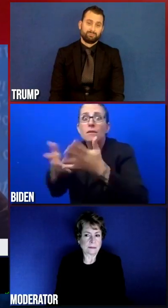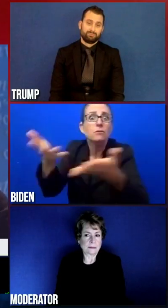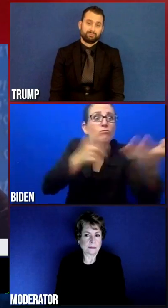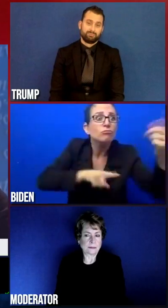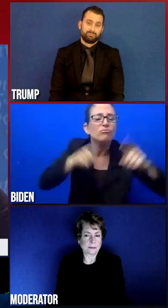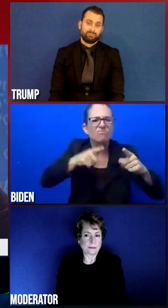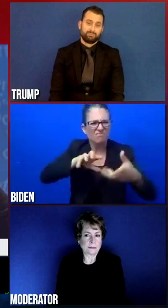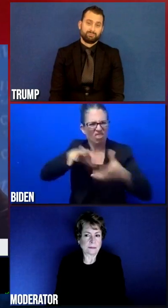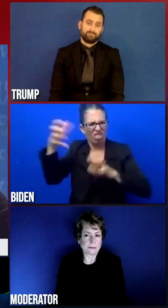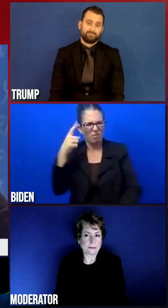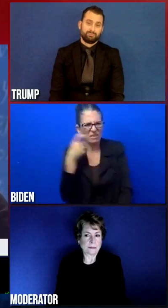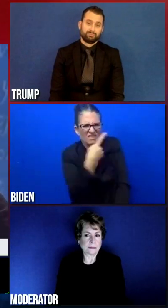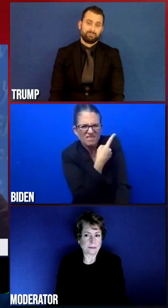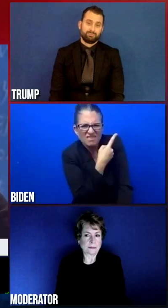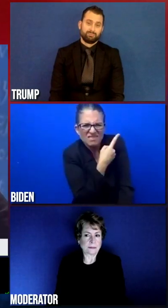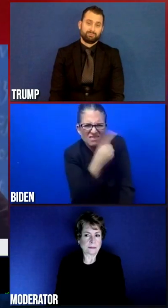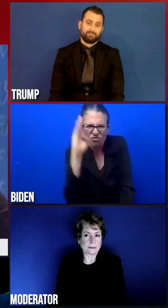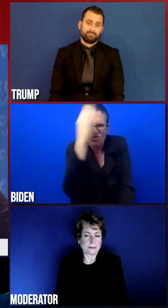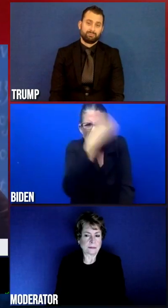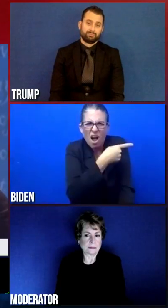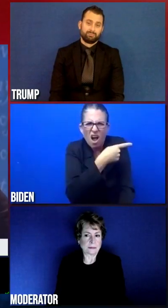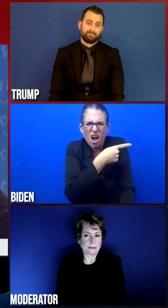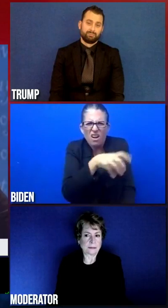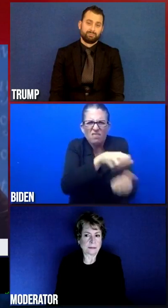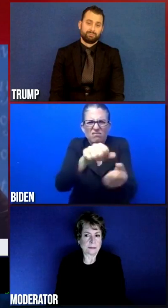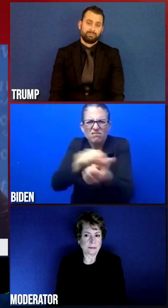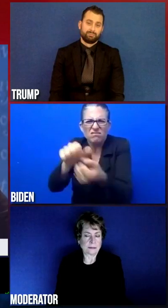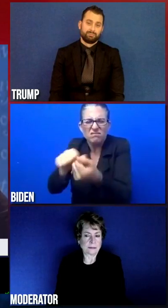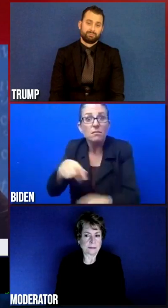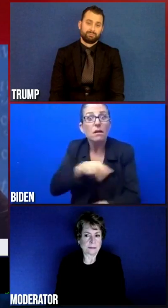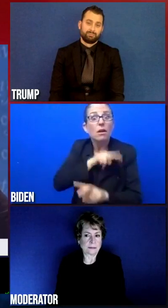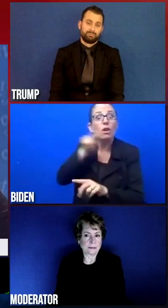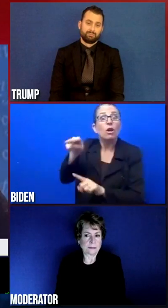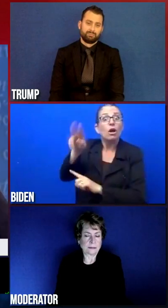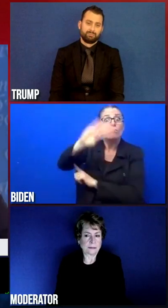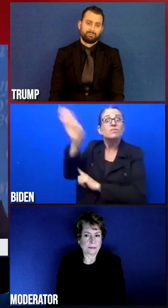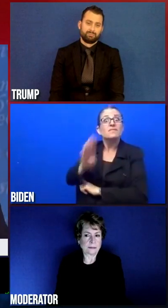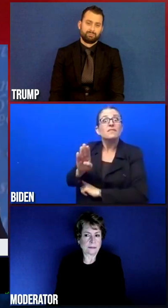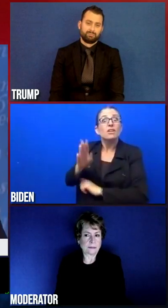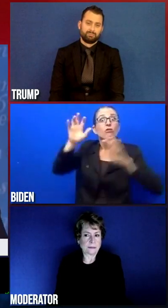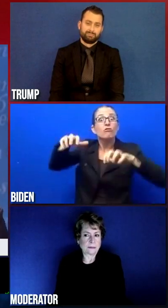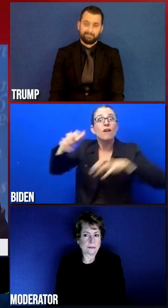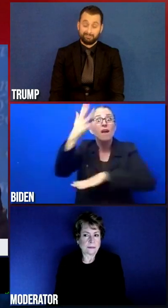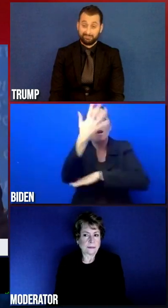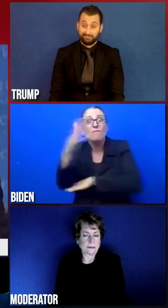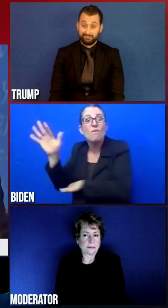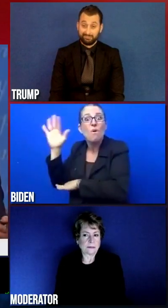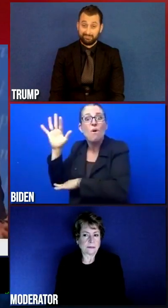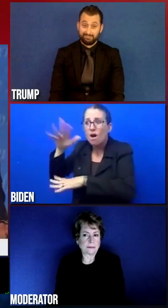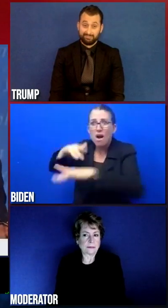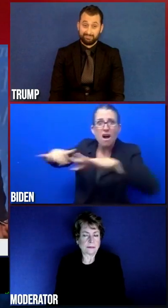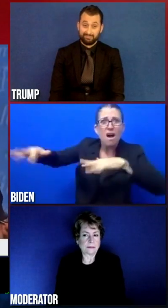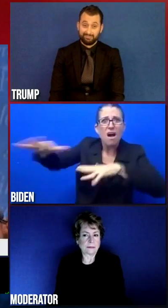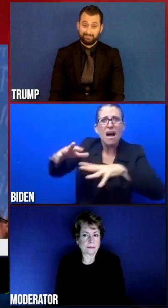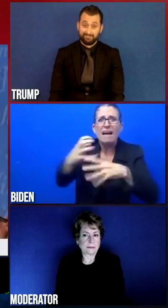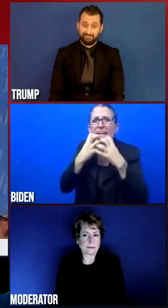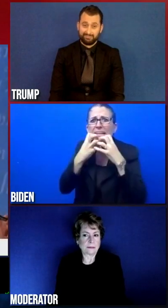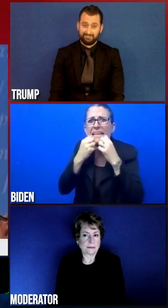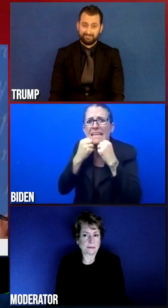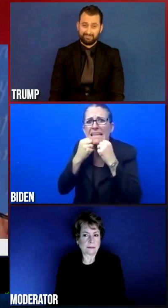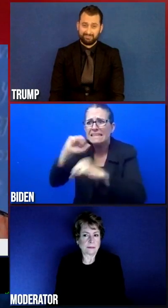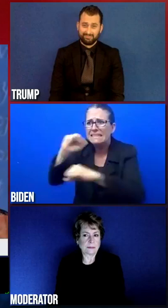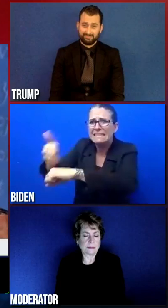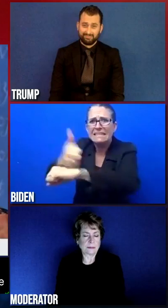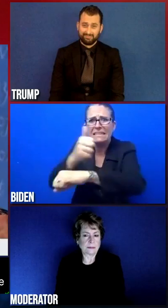bit of carbon that's emitted in the United States. Instead of doing something about that, I would be gathering up and making sure we had the countries